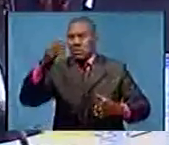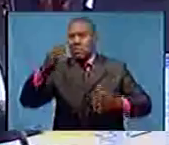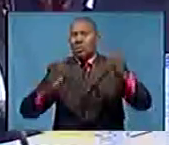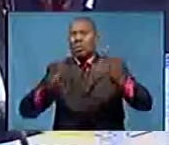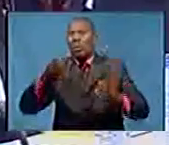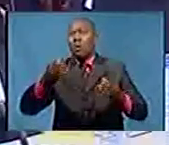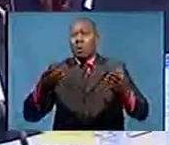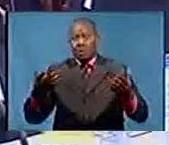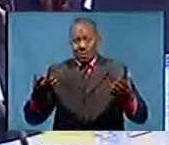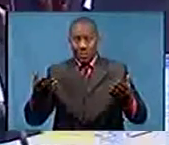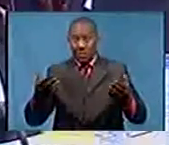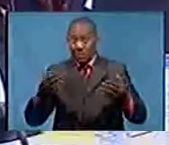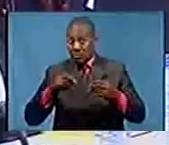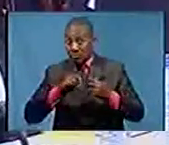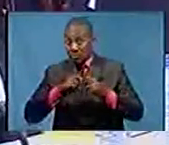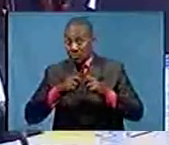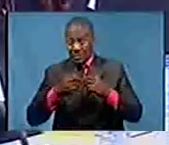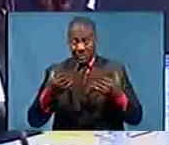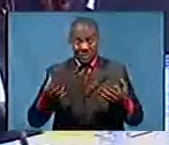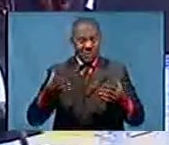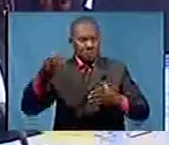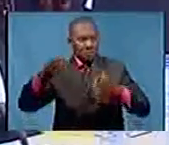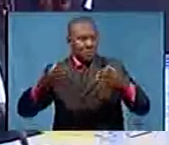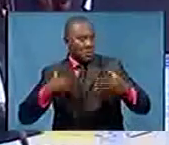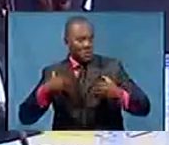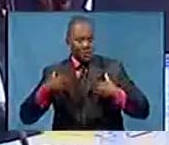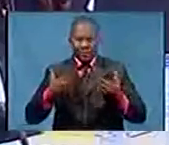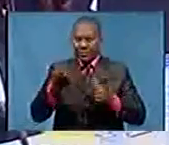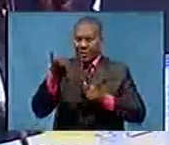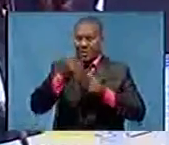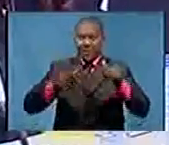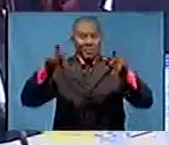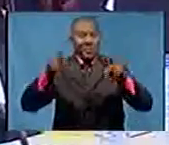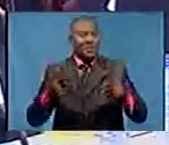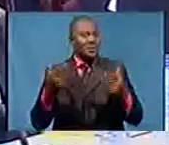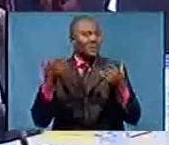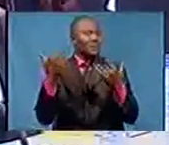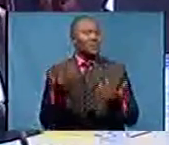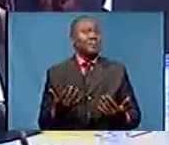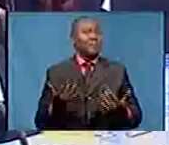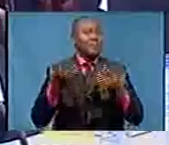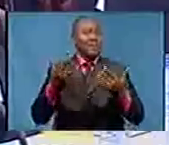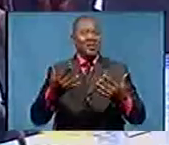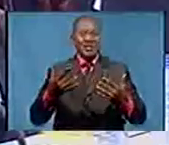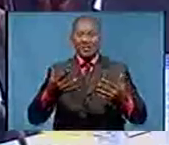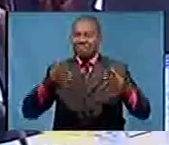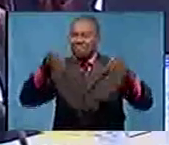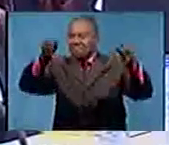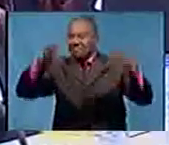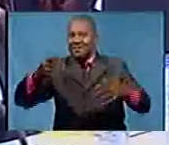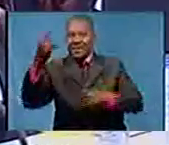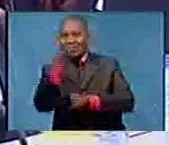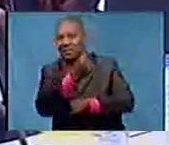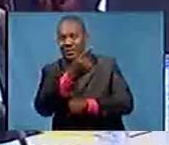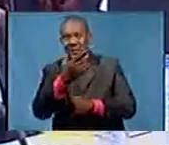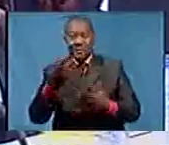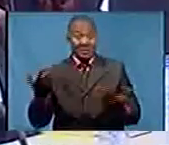hearing, it appears that everybody is poised for the judgment day. The trial is